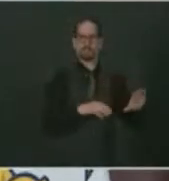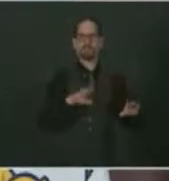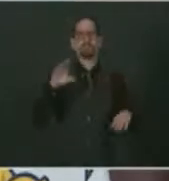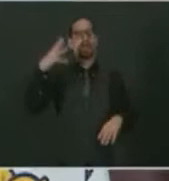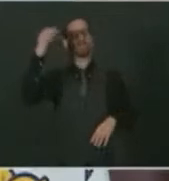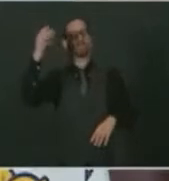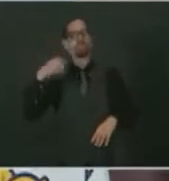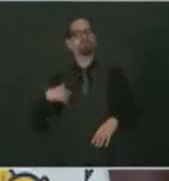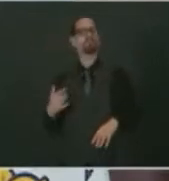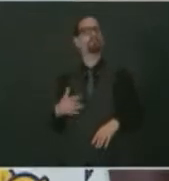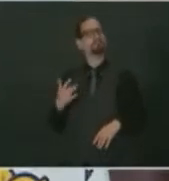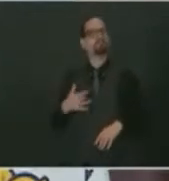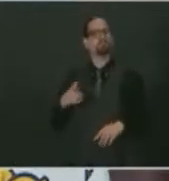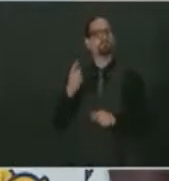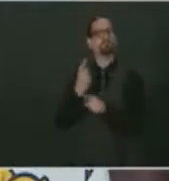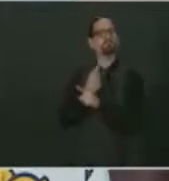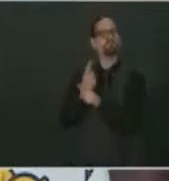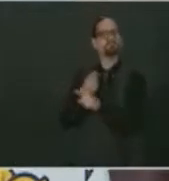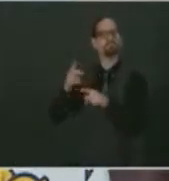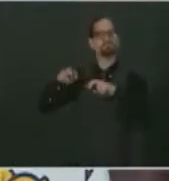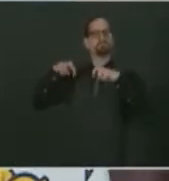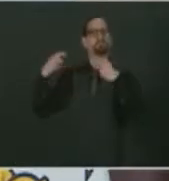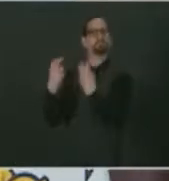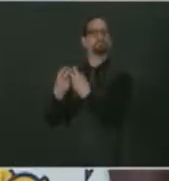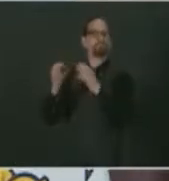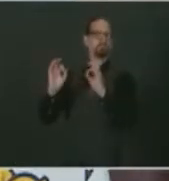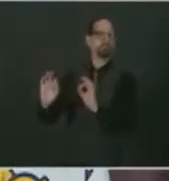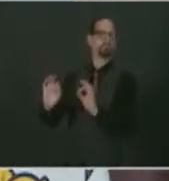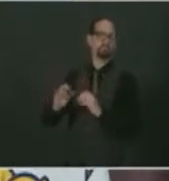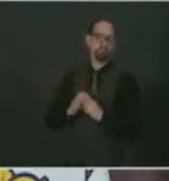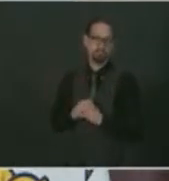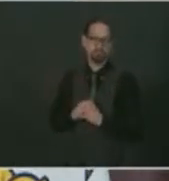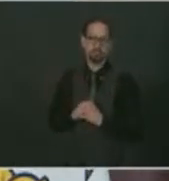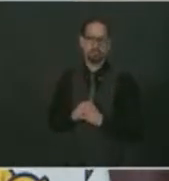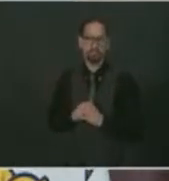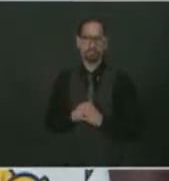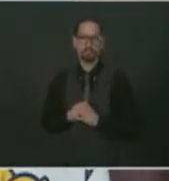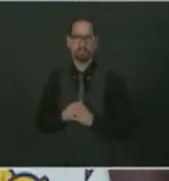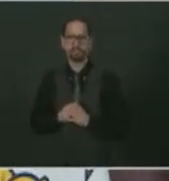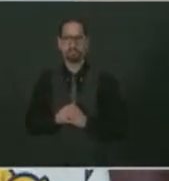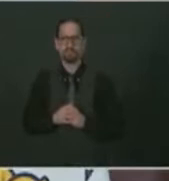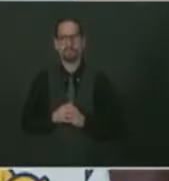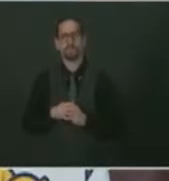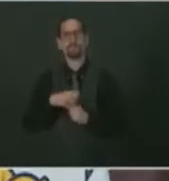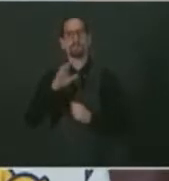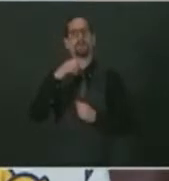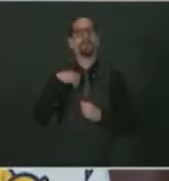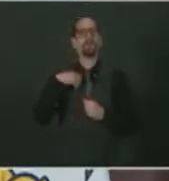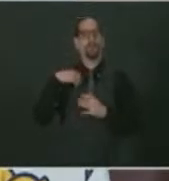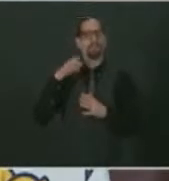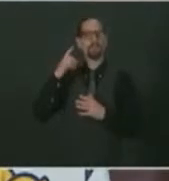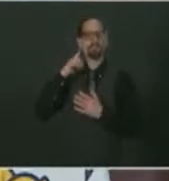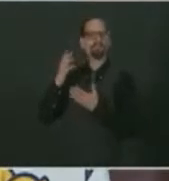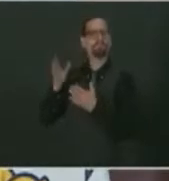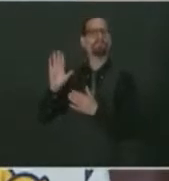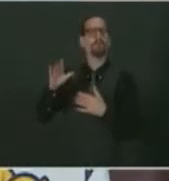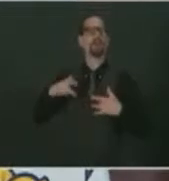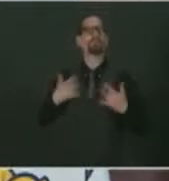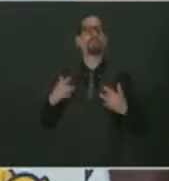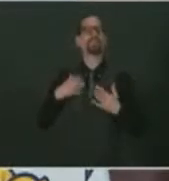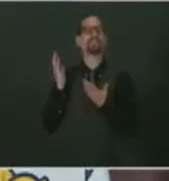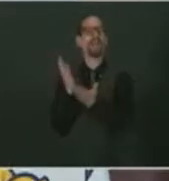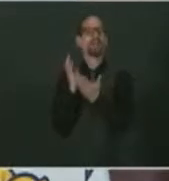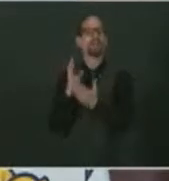at a table. We've heard specifically from catered event professionals that it's especially challenging to have smaller table